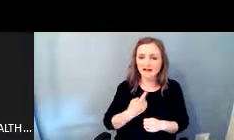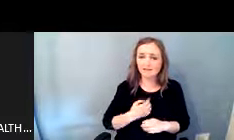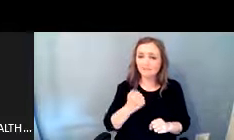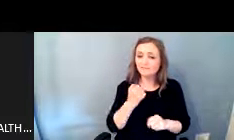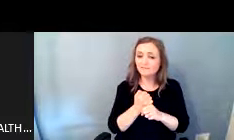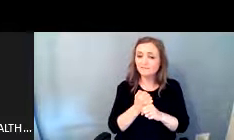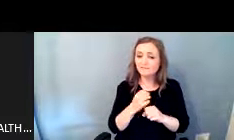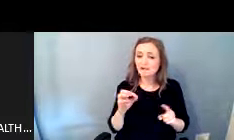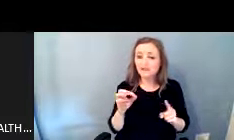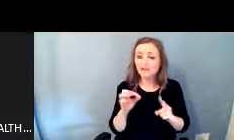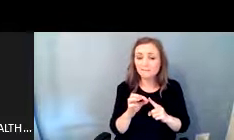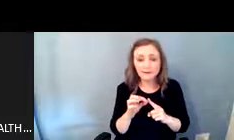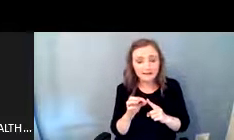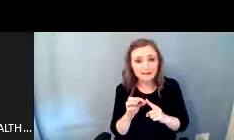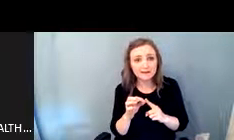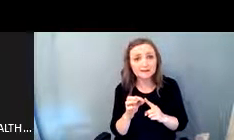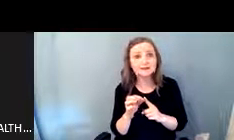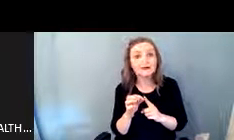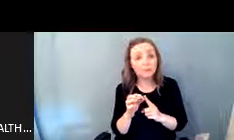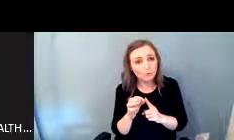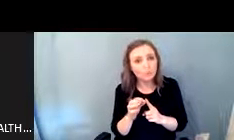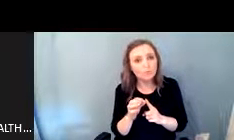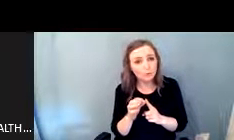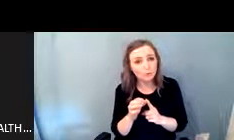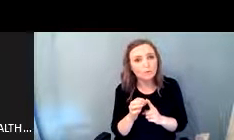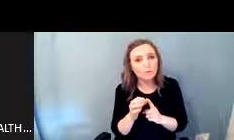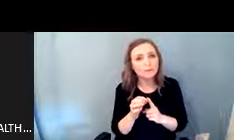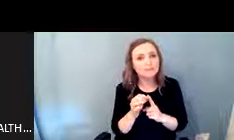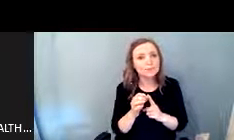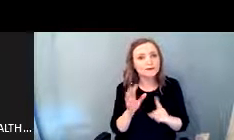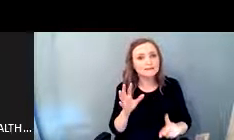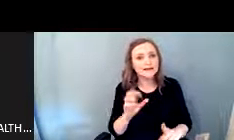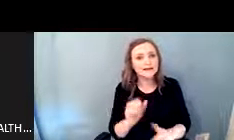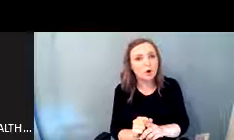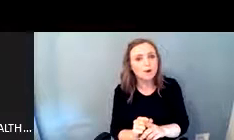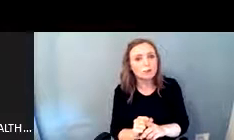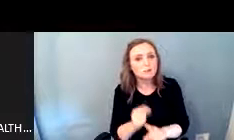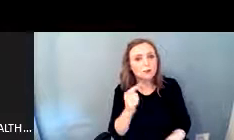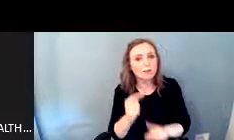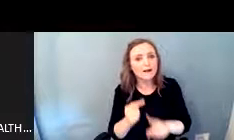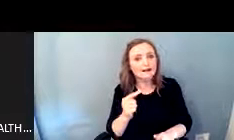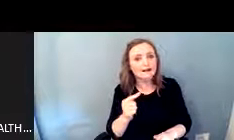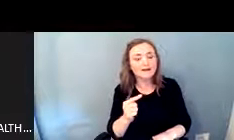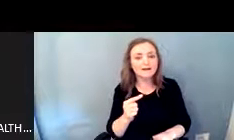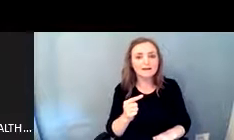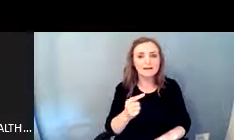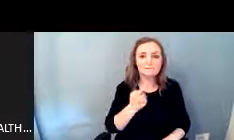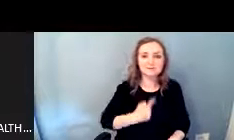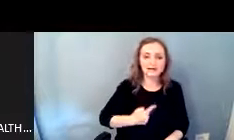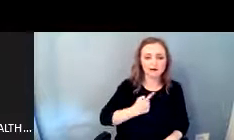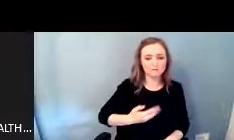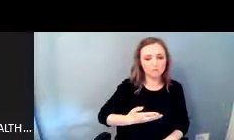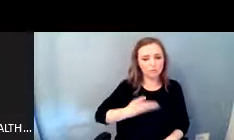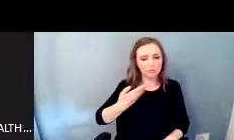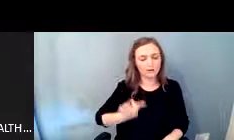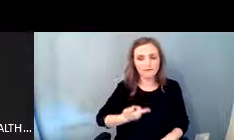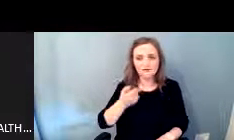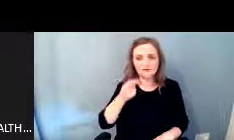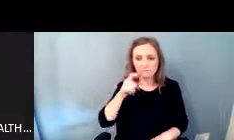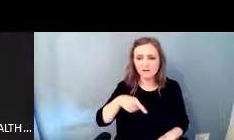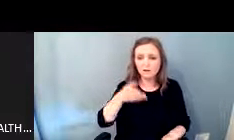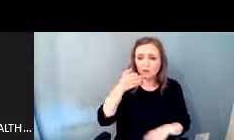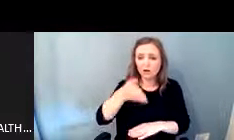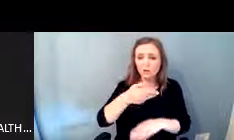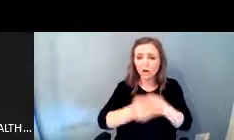have access to timely diagnostics is great, because, I don't want to be referring people to hospital if they don't need